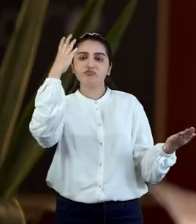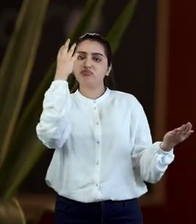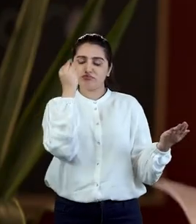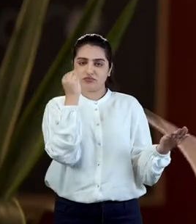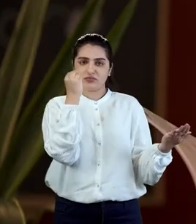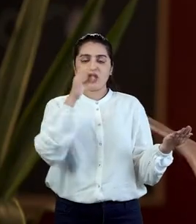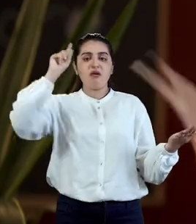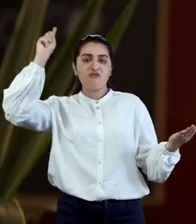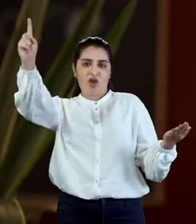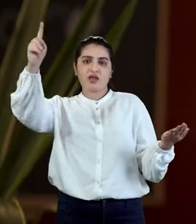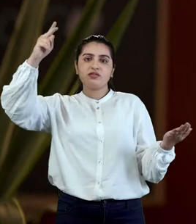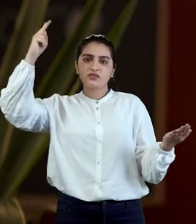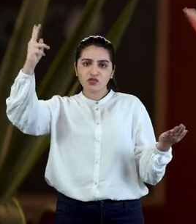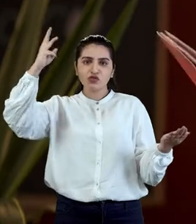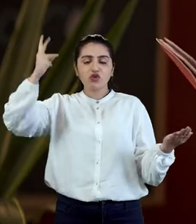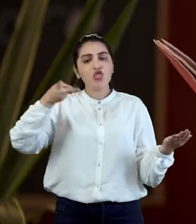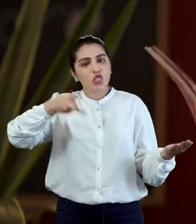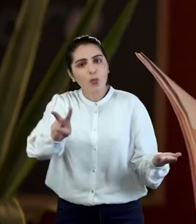eyes, and began to count.